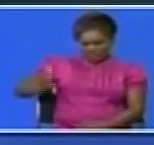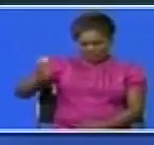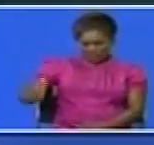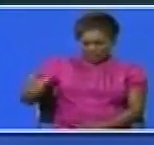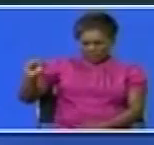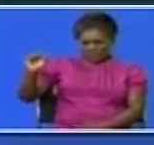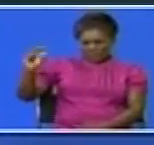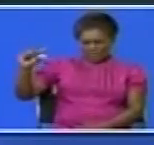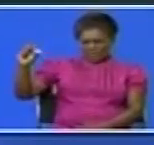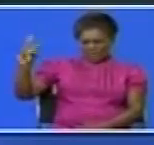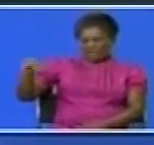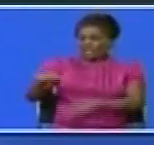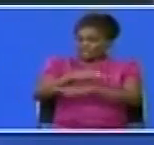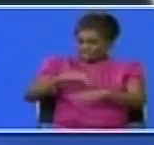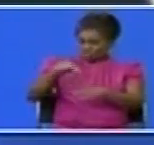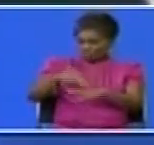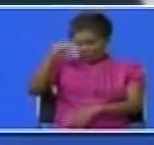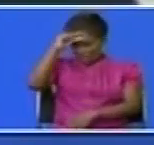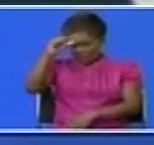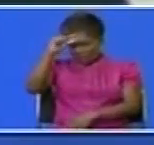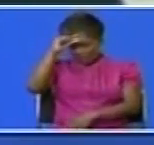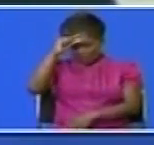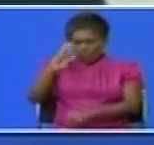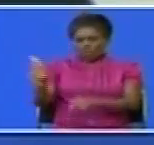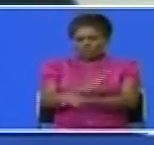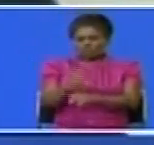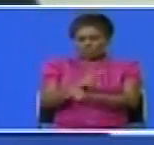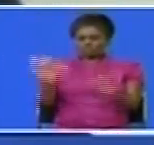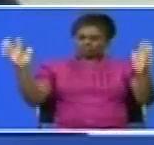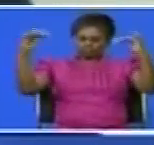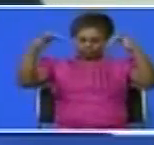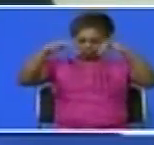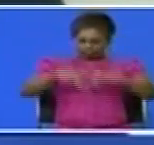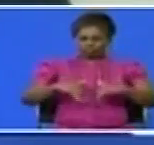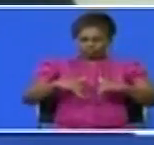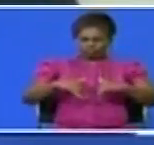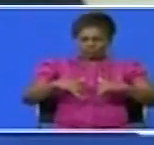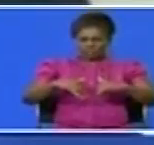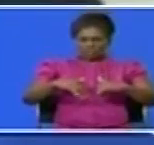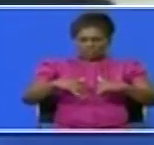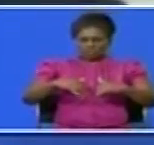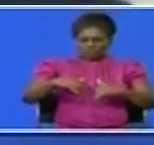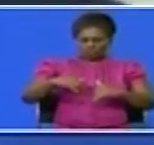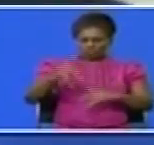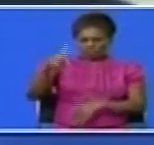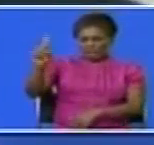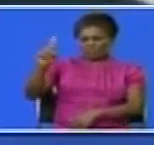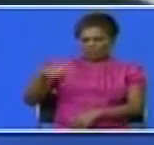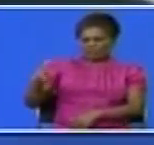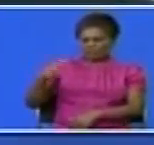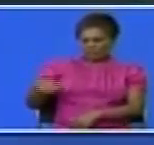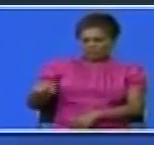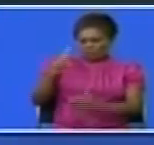it looks like the national government was using that forum to rubber stamp what they had